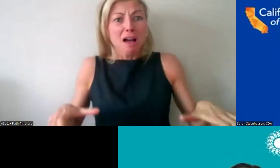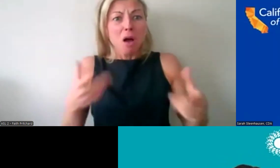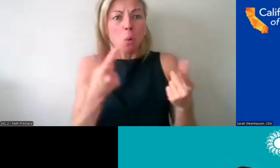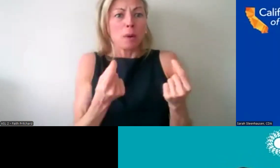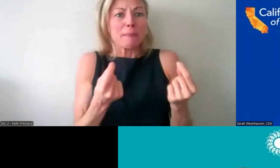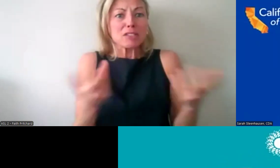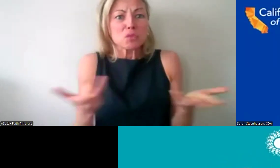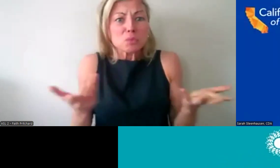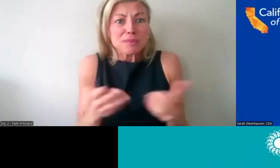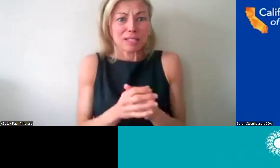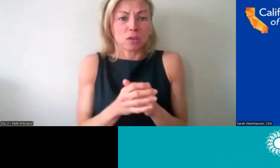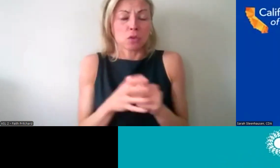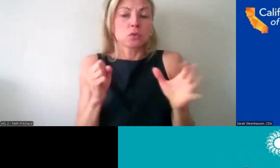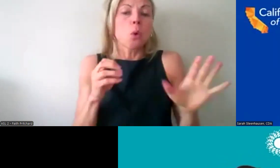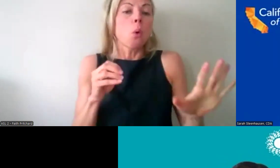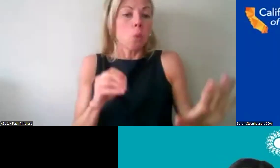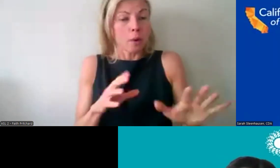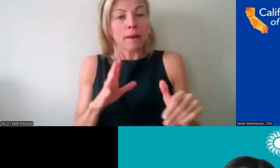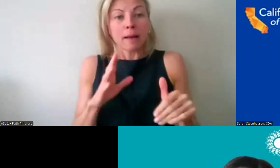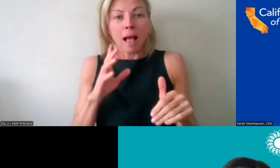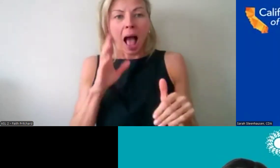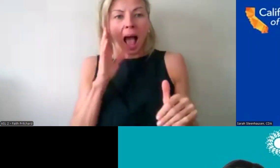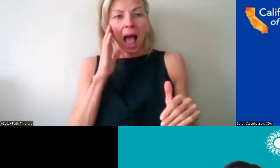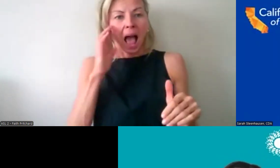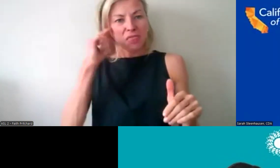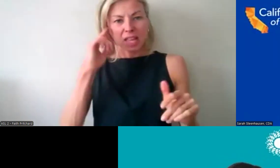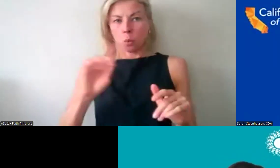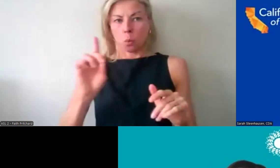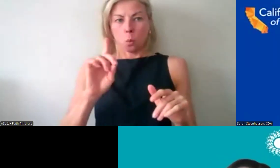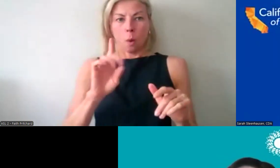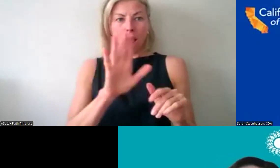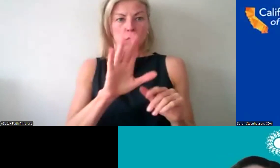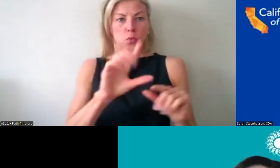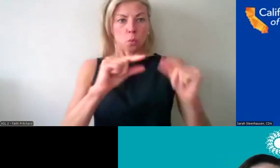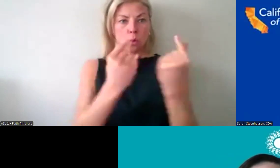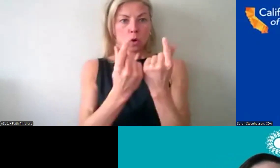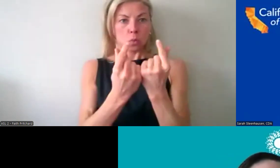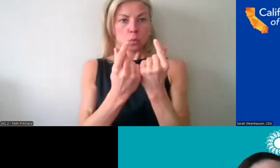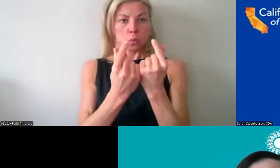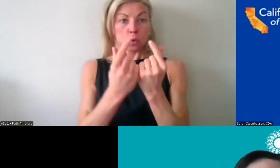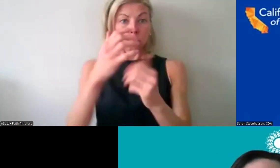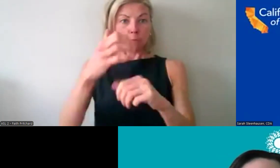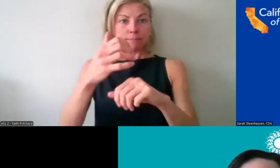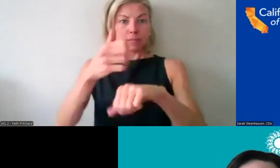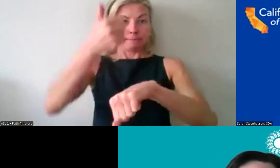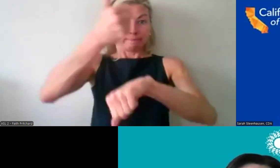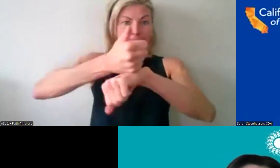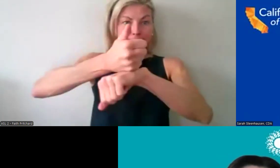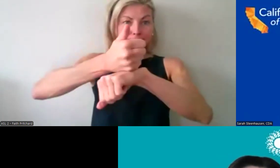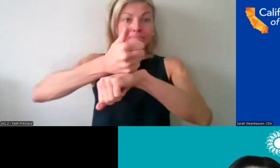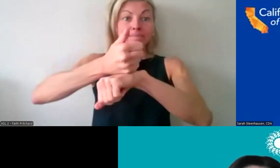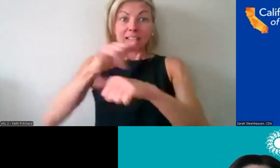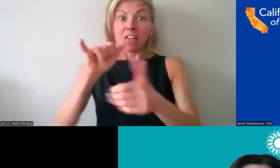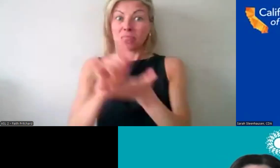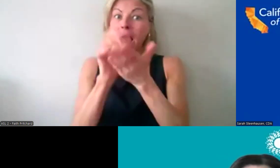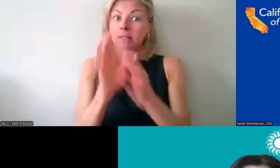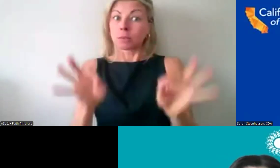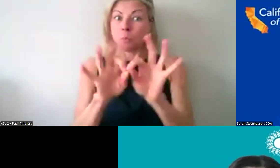anyway. So really, I think where you position the group is super important to success. I think the other thing is